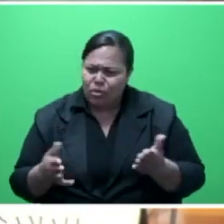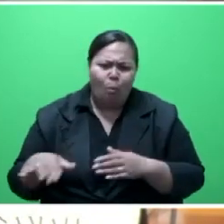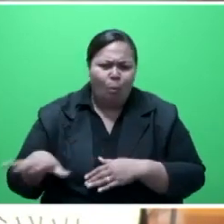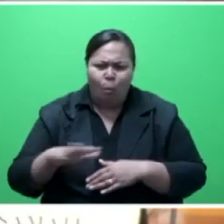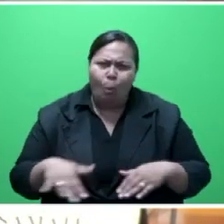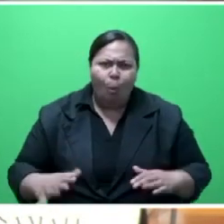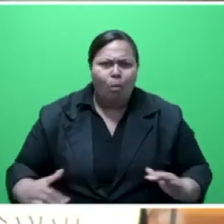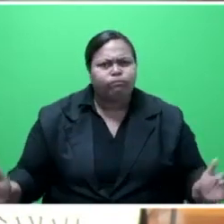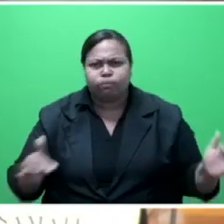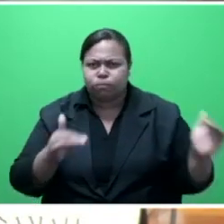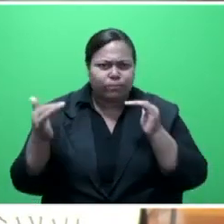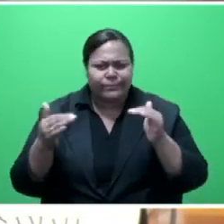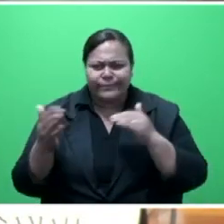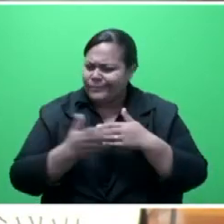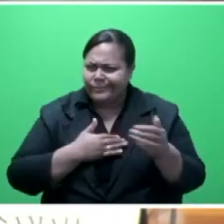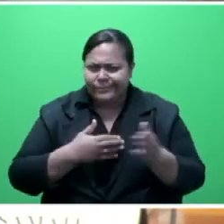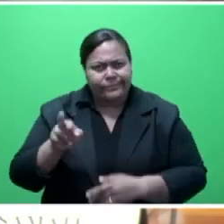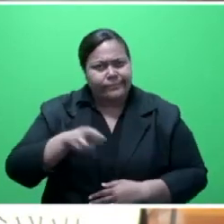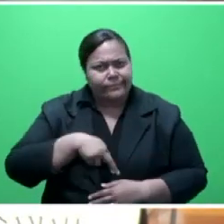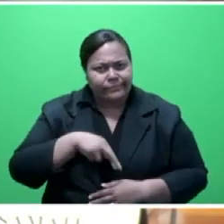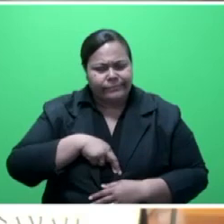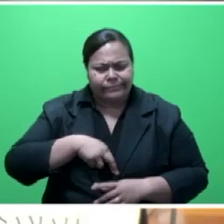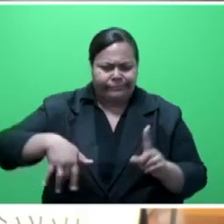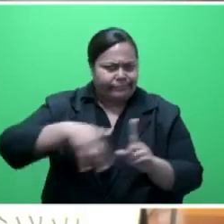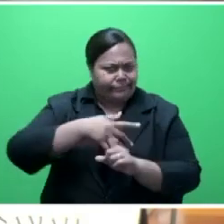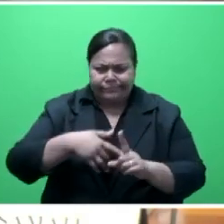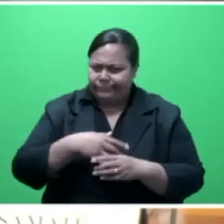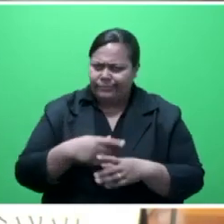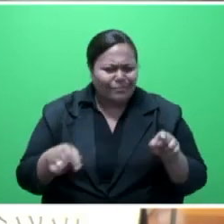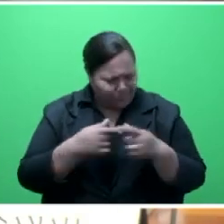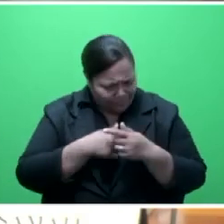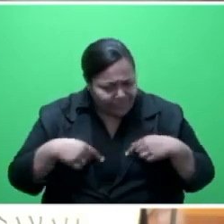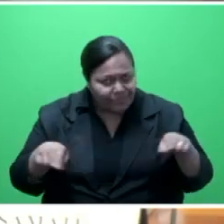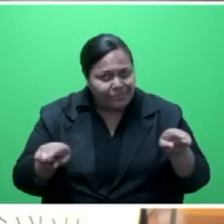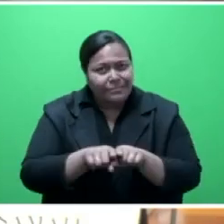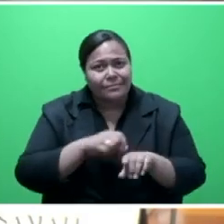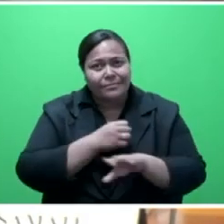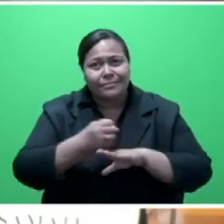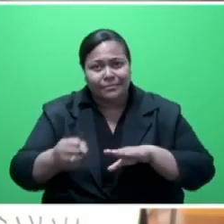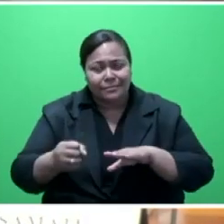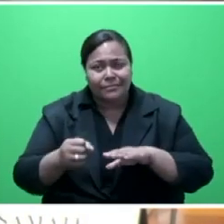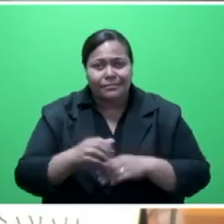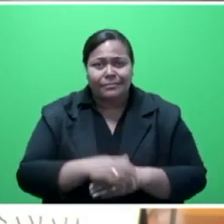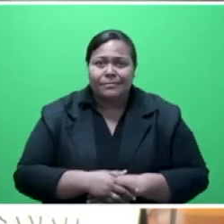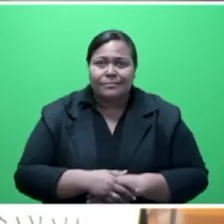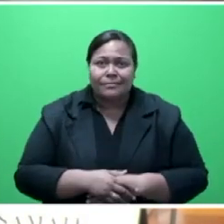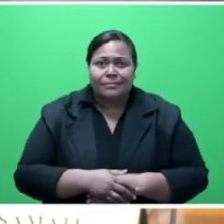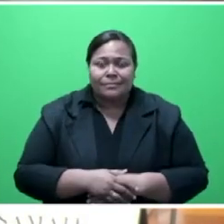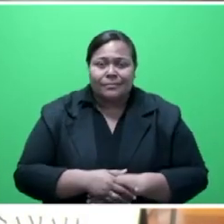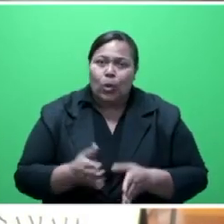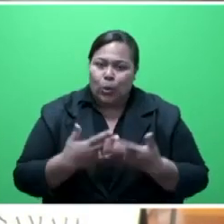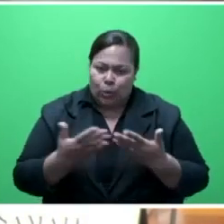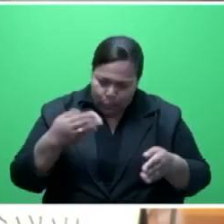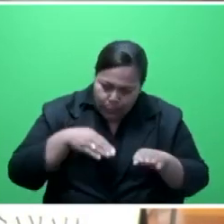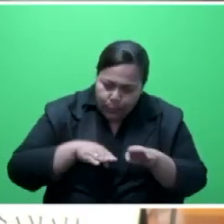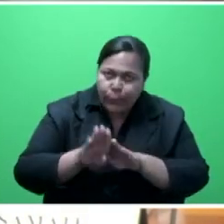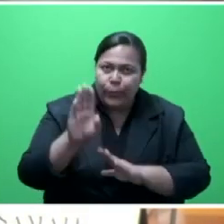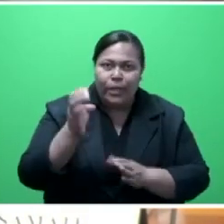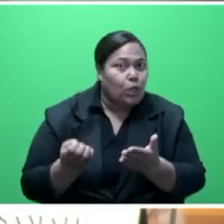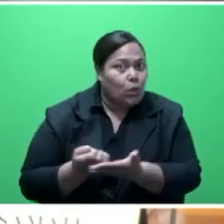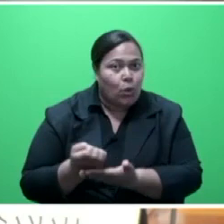their ethnicity, or their religion, or their province. We are the same government that built Fiji's longest ever run of economic growth and